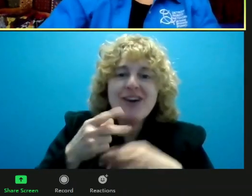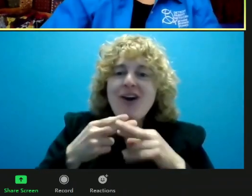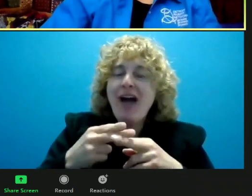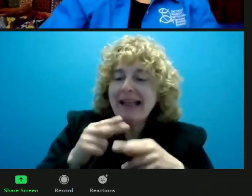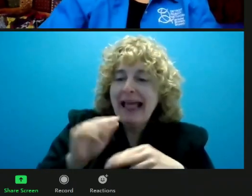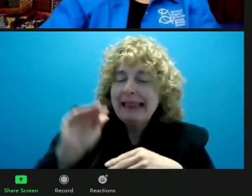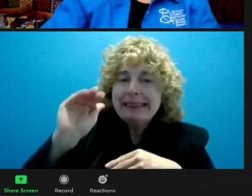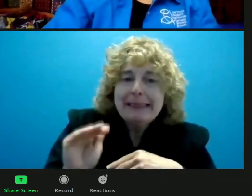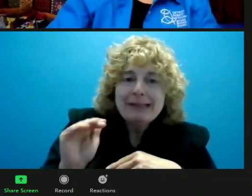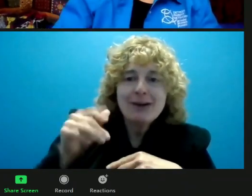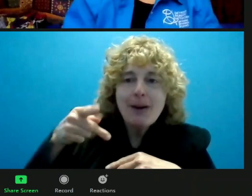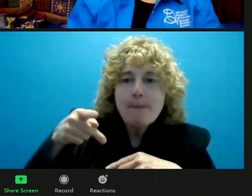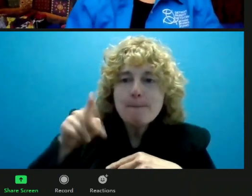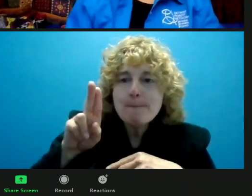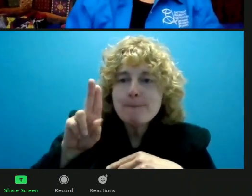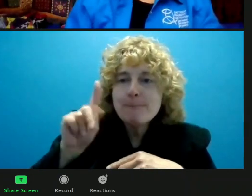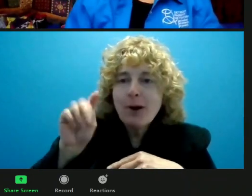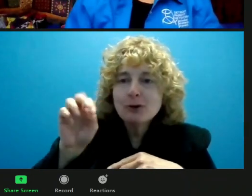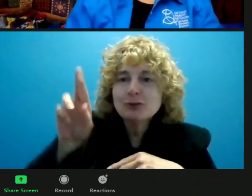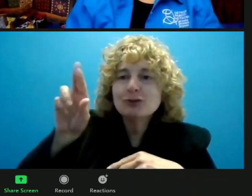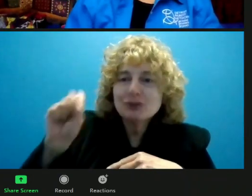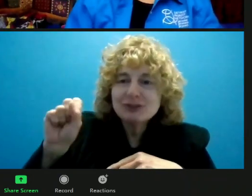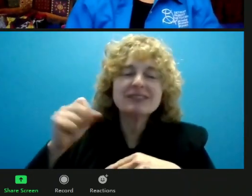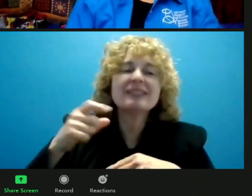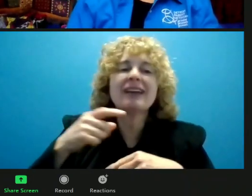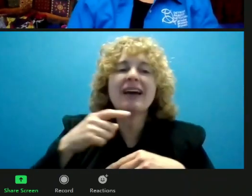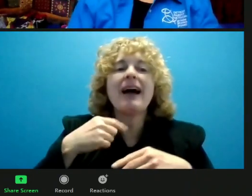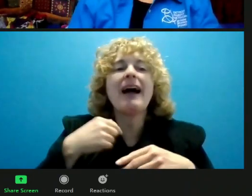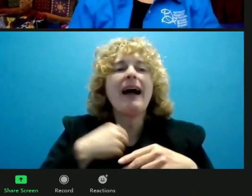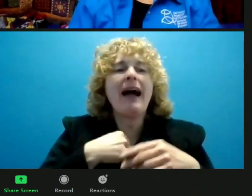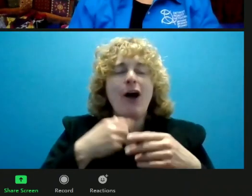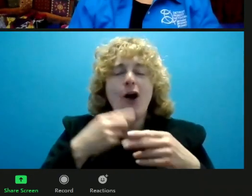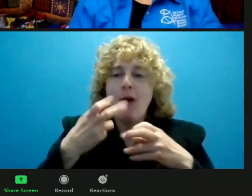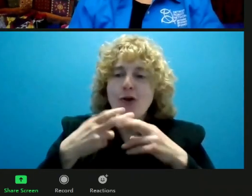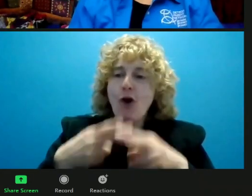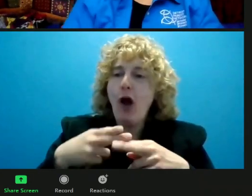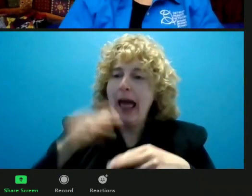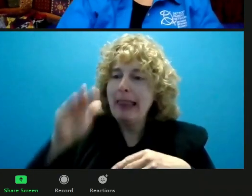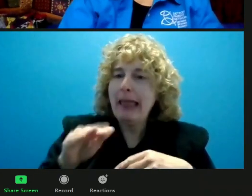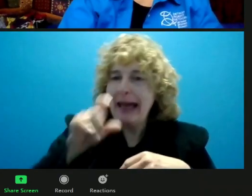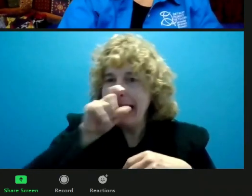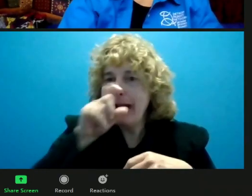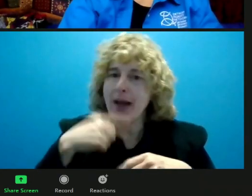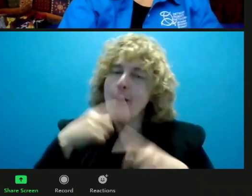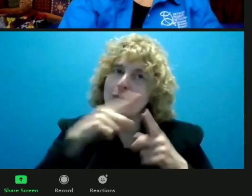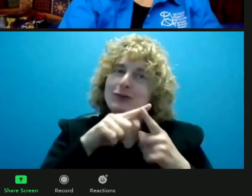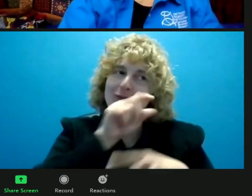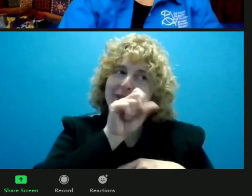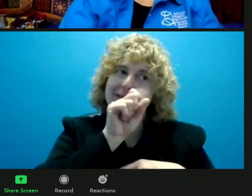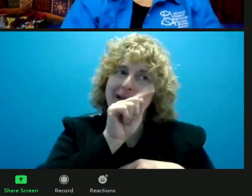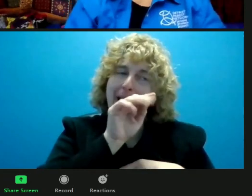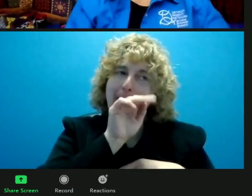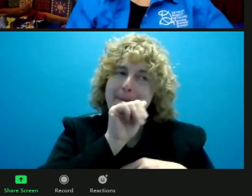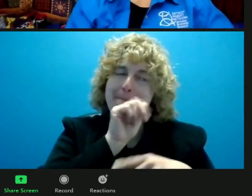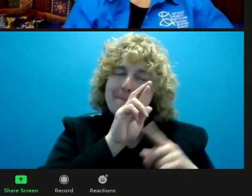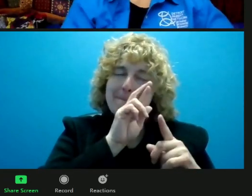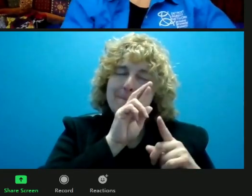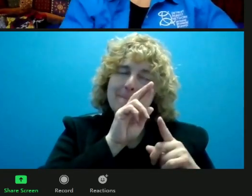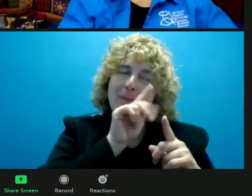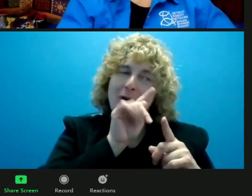the name. I want to, we want to call it little Eagles because I went to St. Martin, poor's, um, but, uh, they won out on little putters, uh,